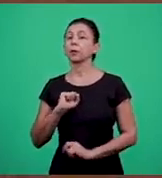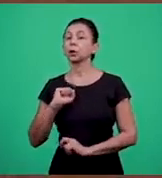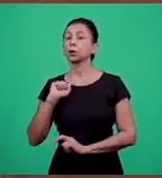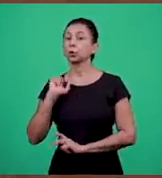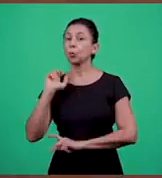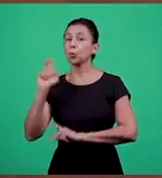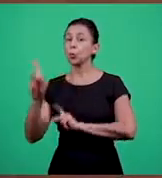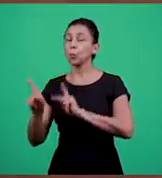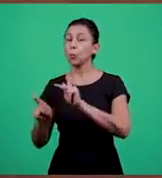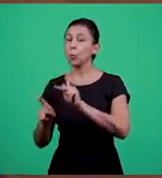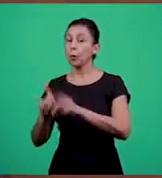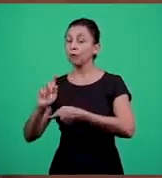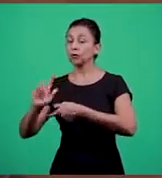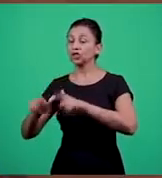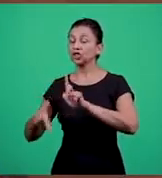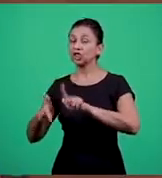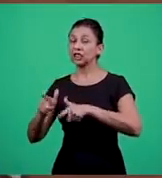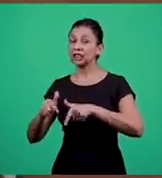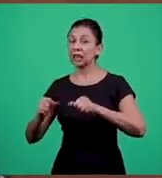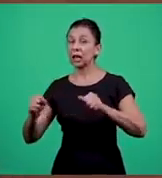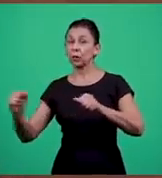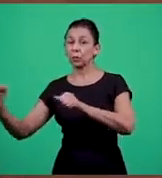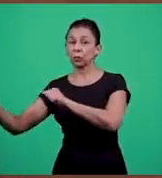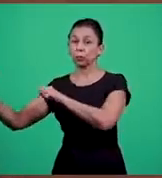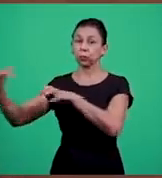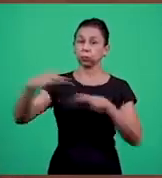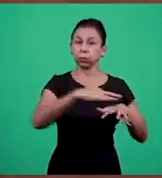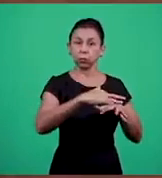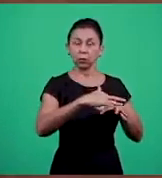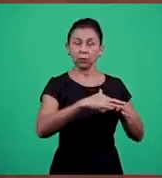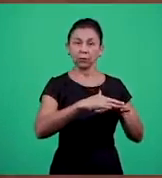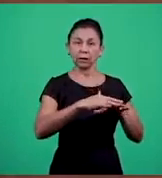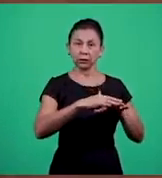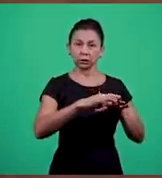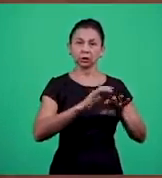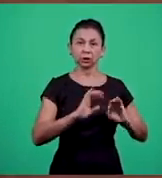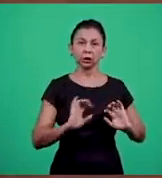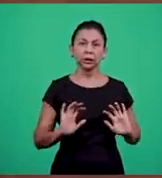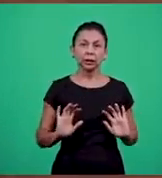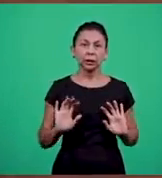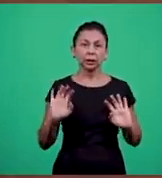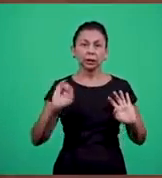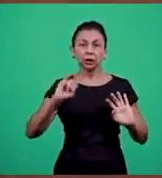And she was afraid. So she asked them a favor. She said,